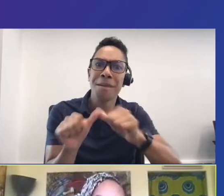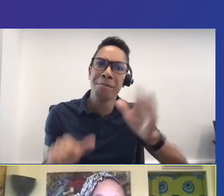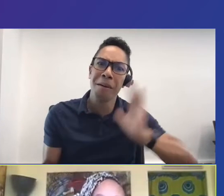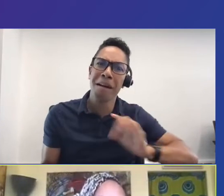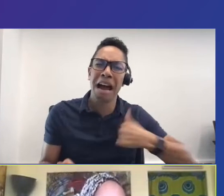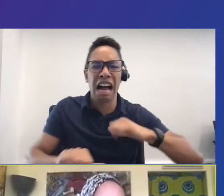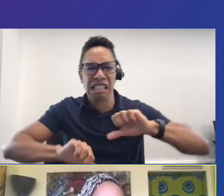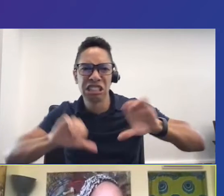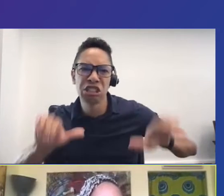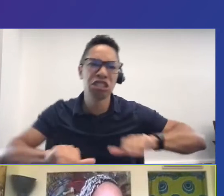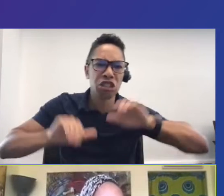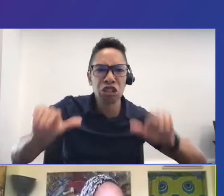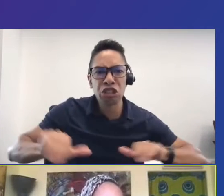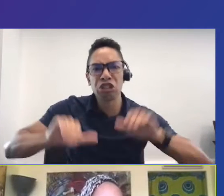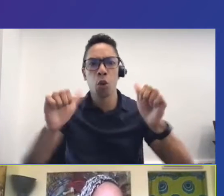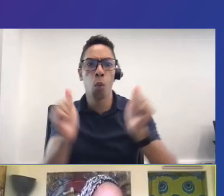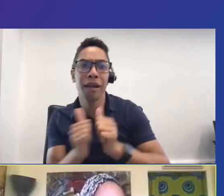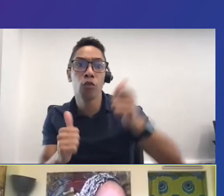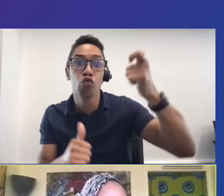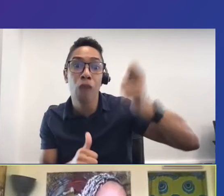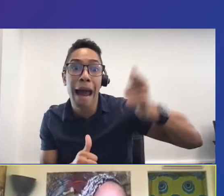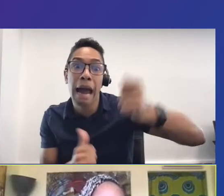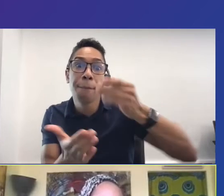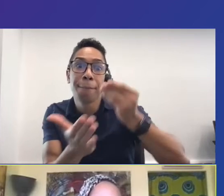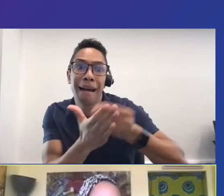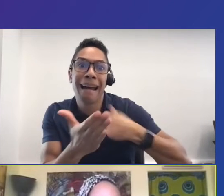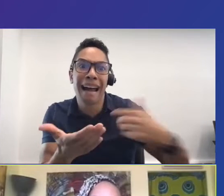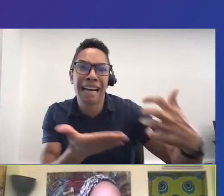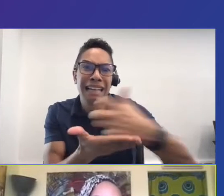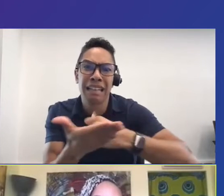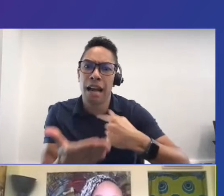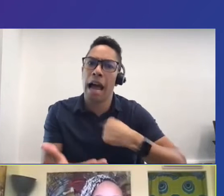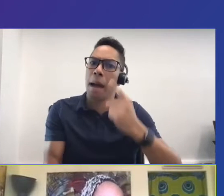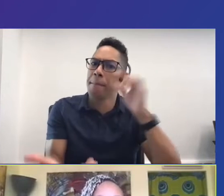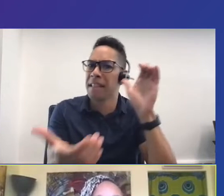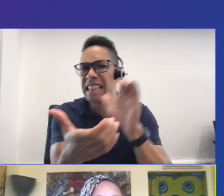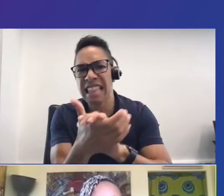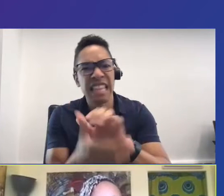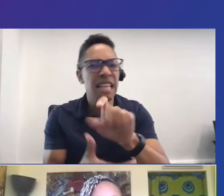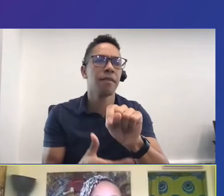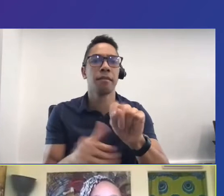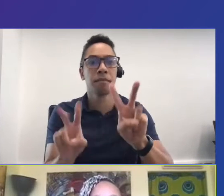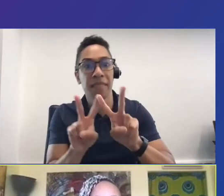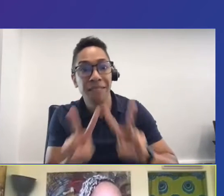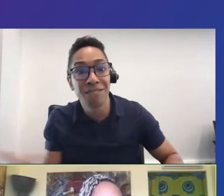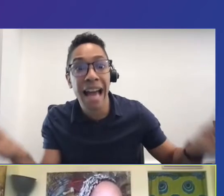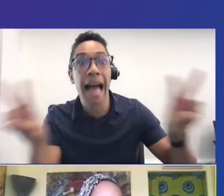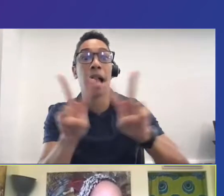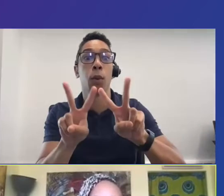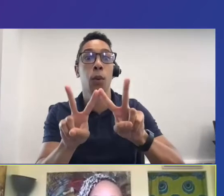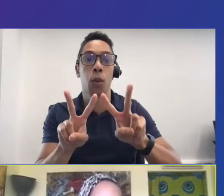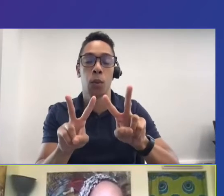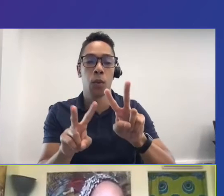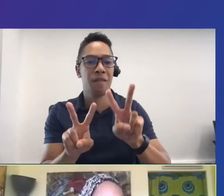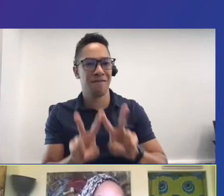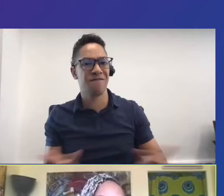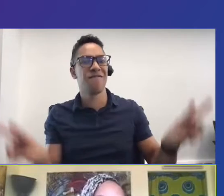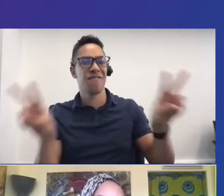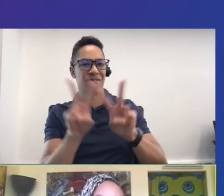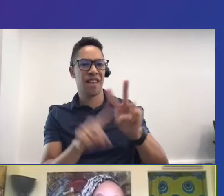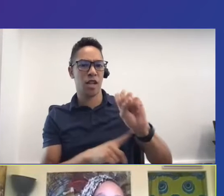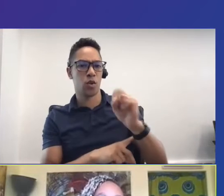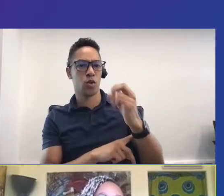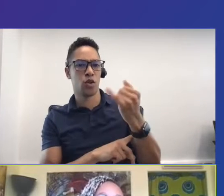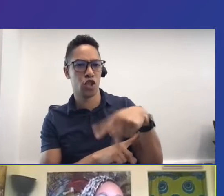hard with the grants, and I believed in it, and the value, Sarah brought up the value shift and the value system.